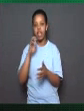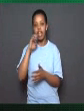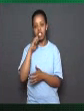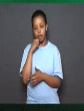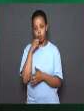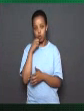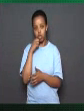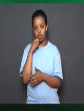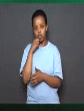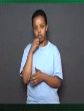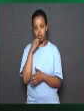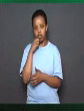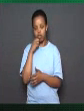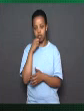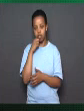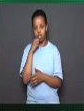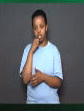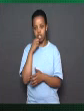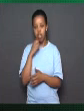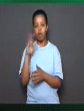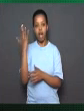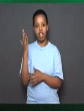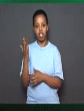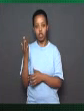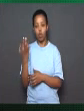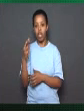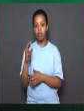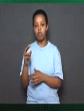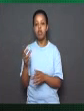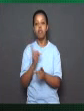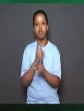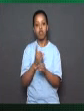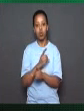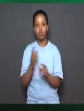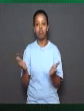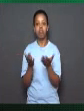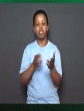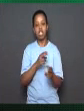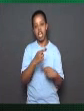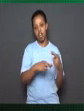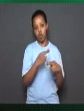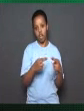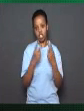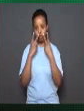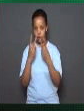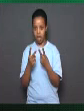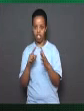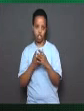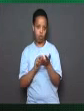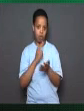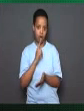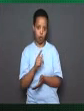enzymes based on the types of reactions they catalyze. There are